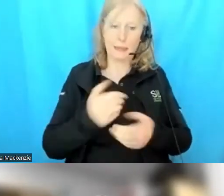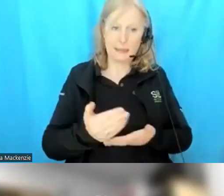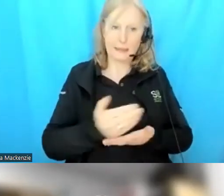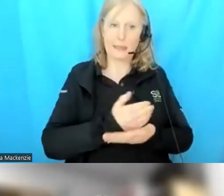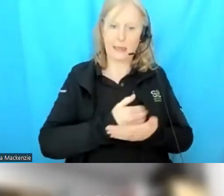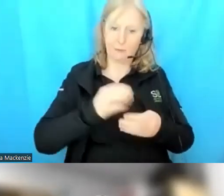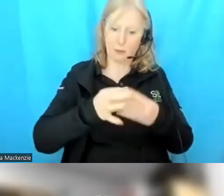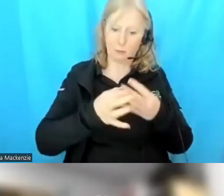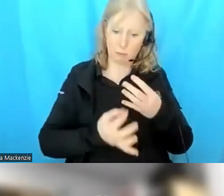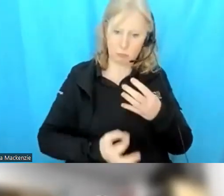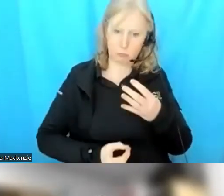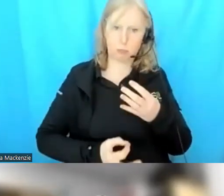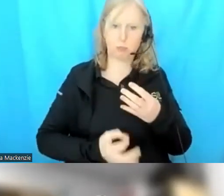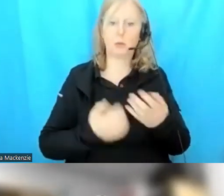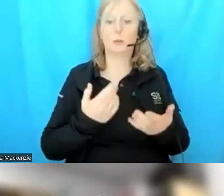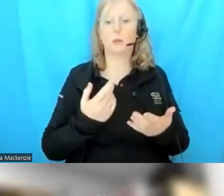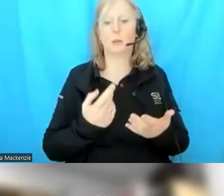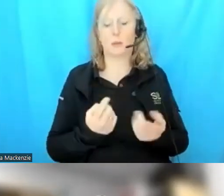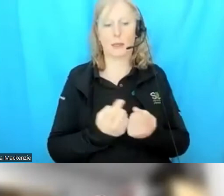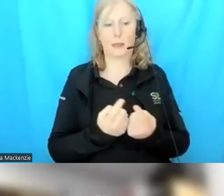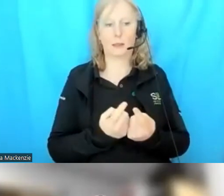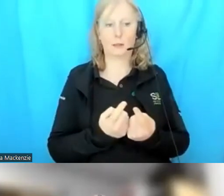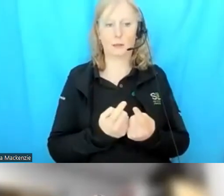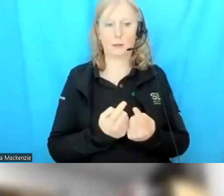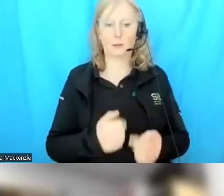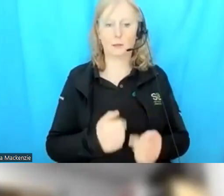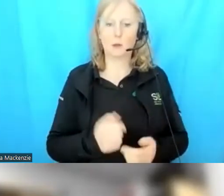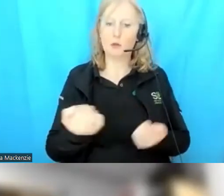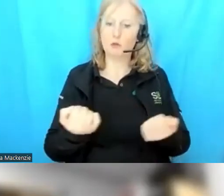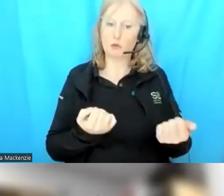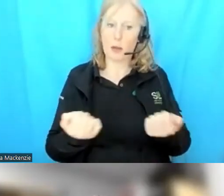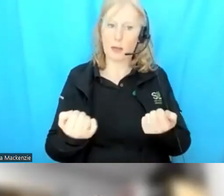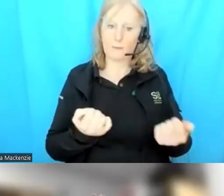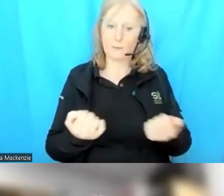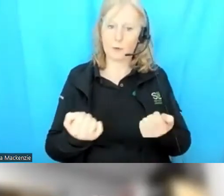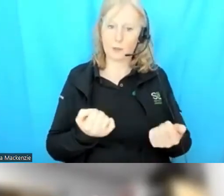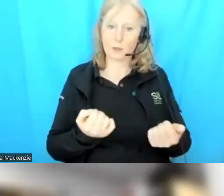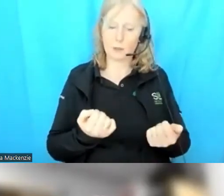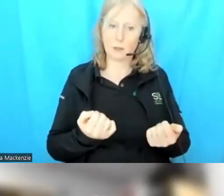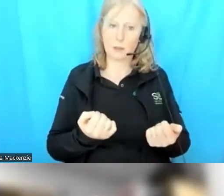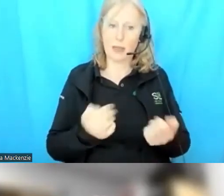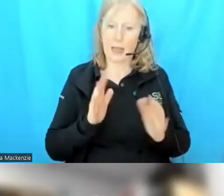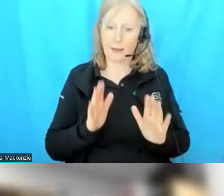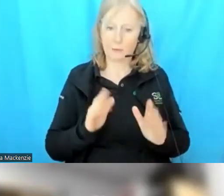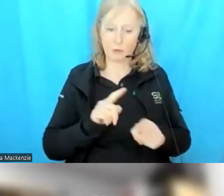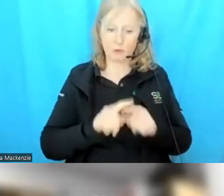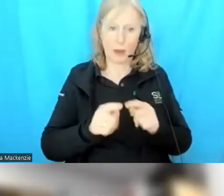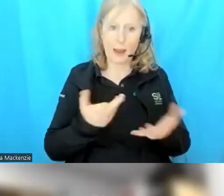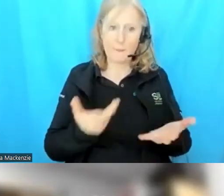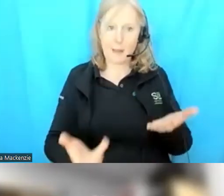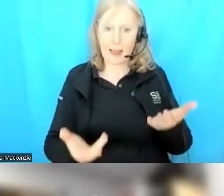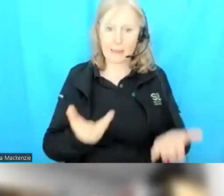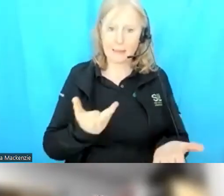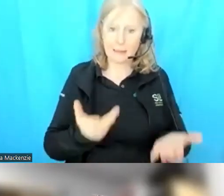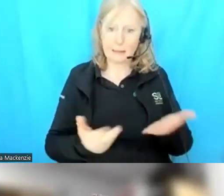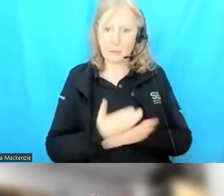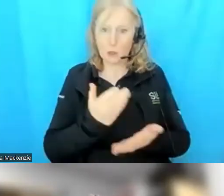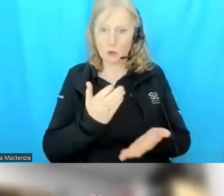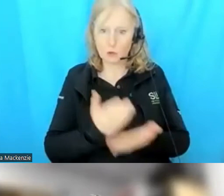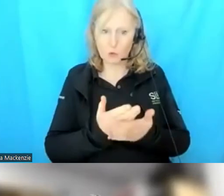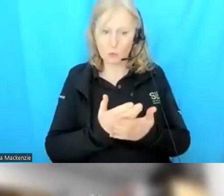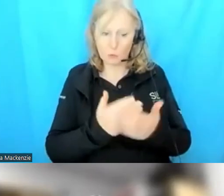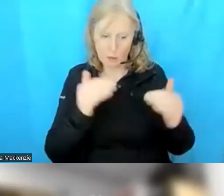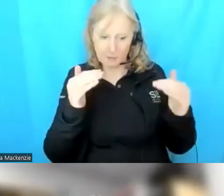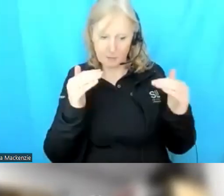safety on the road, that sort of thing. And drivers have got a very fine balance to try and strike to kind of meet